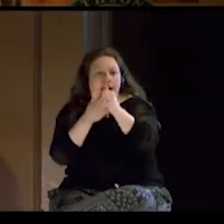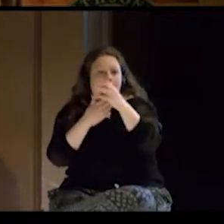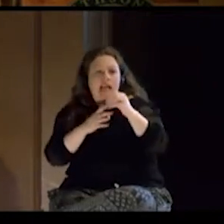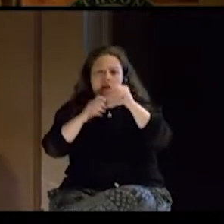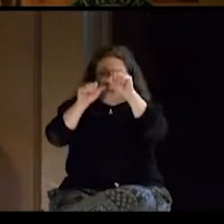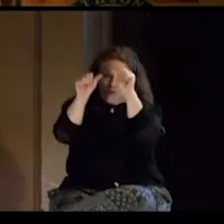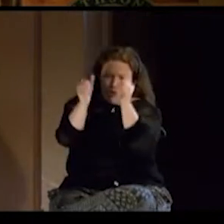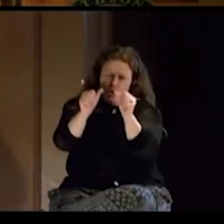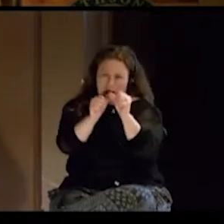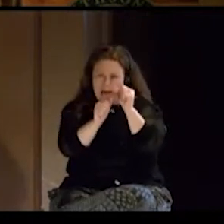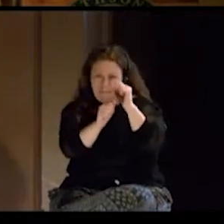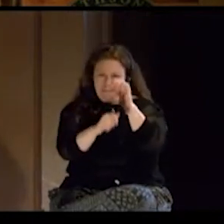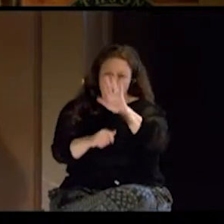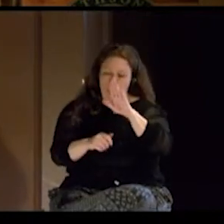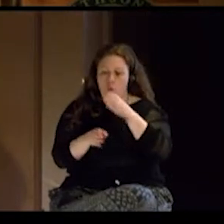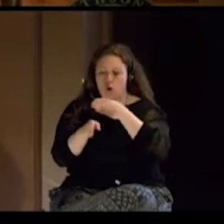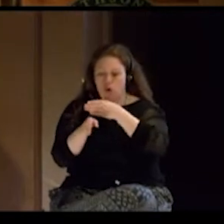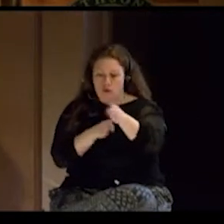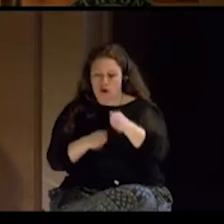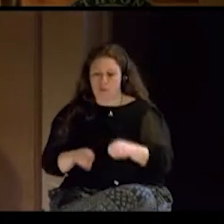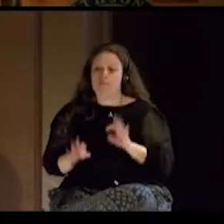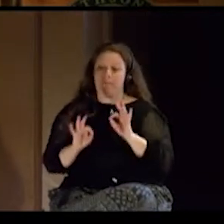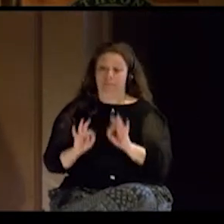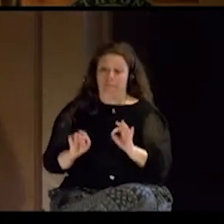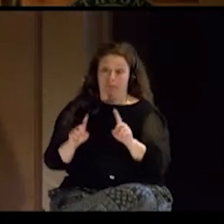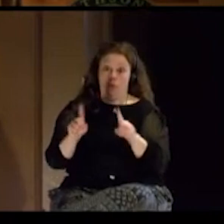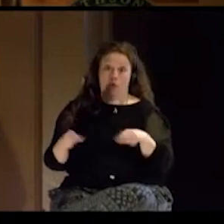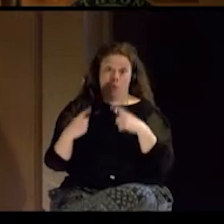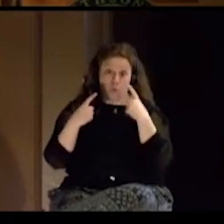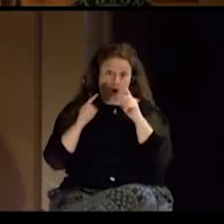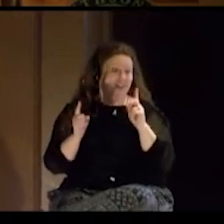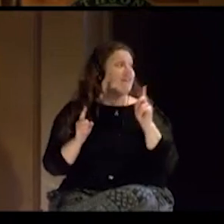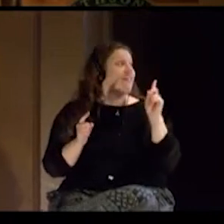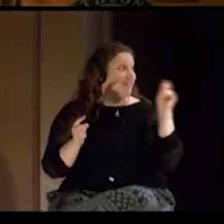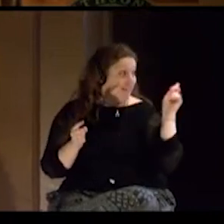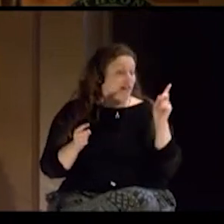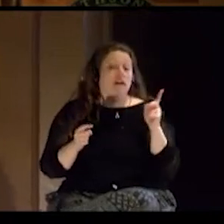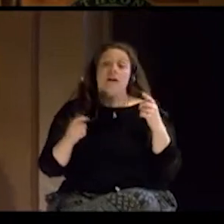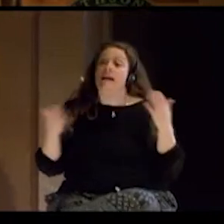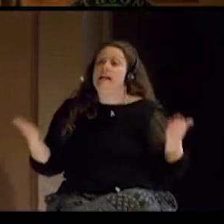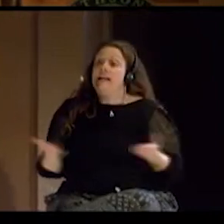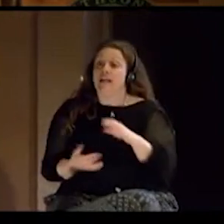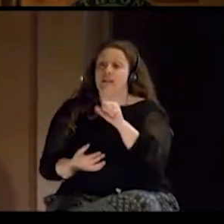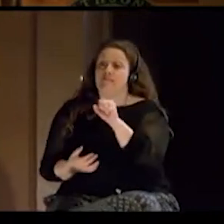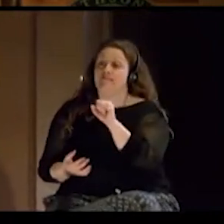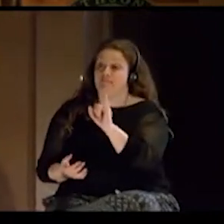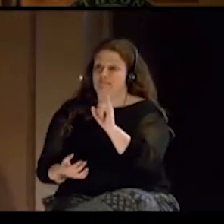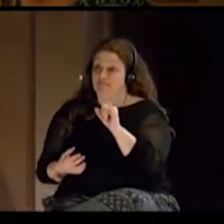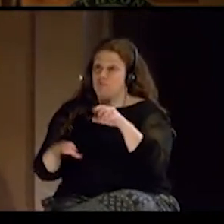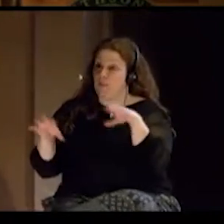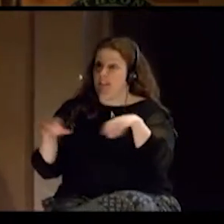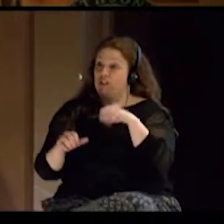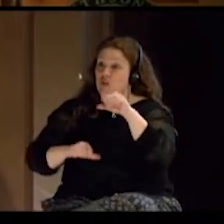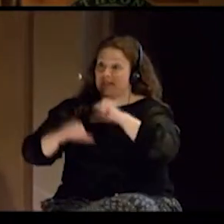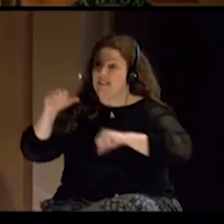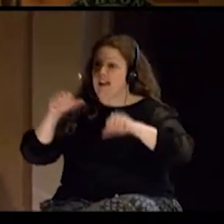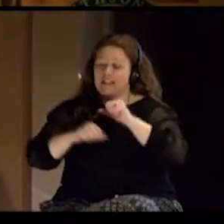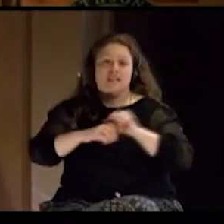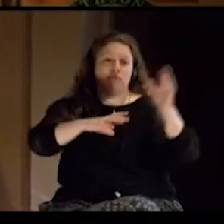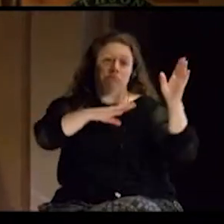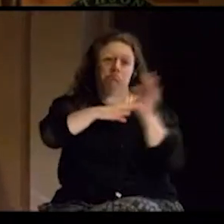So, let's see, that worked. So here at the Smithsonian, we do science that literally spans the universe,